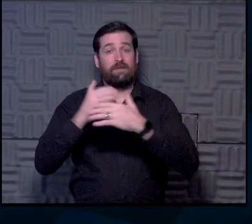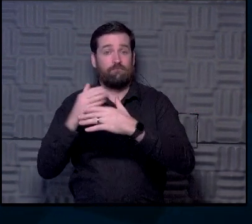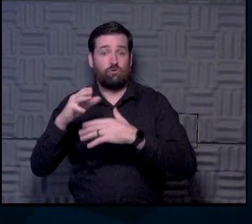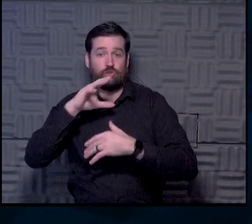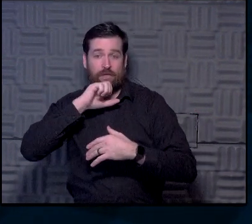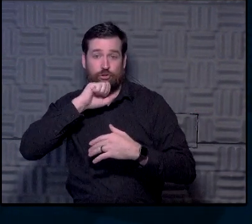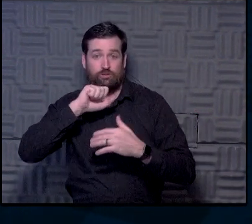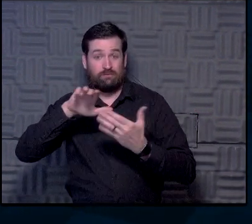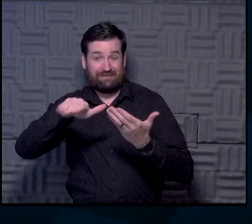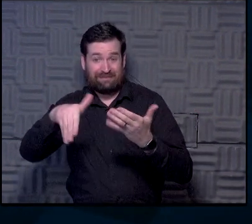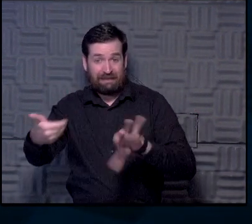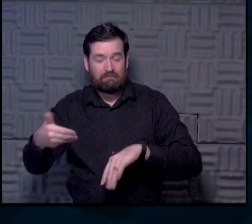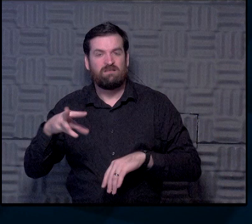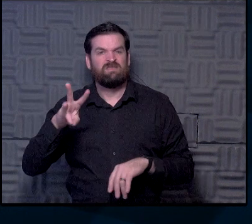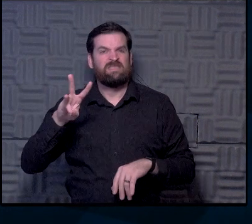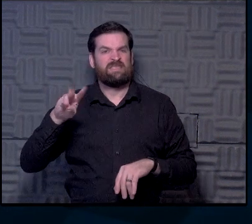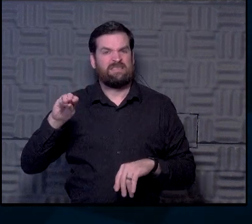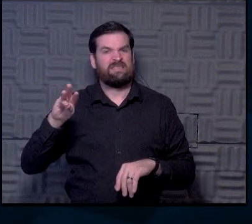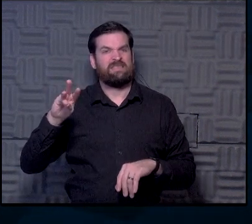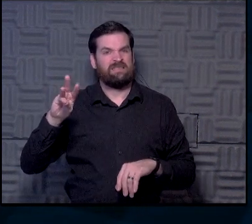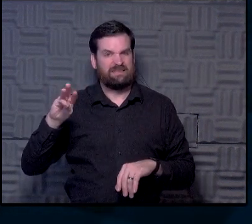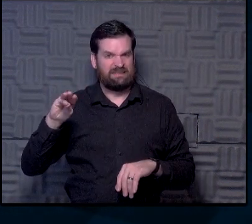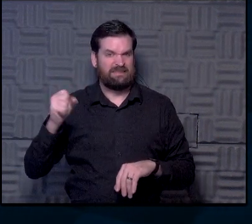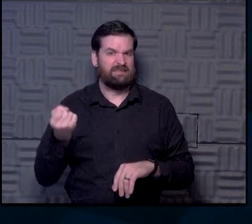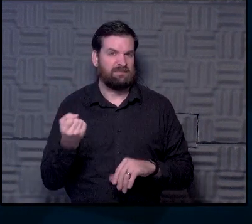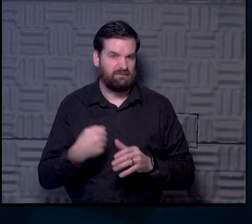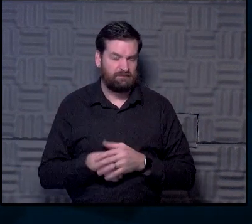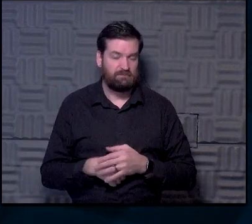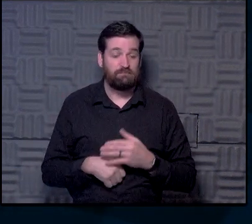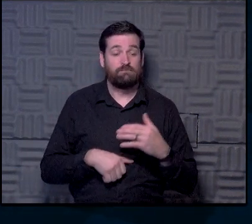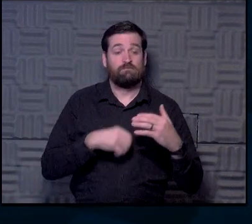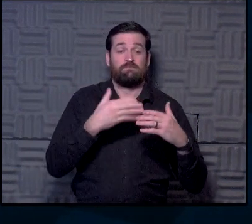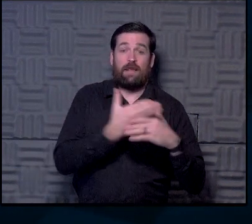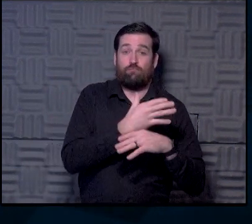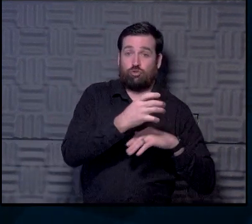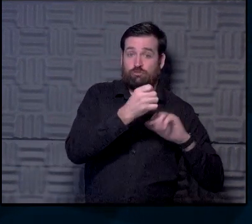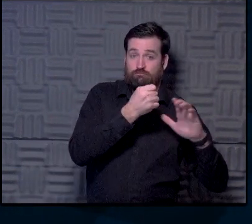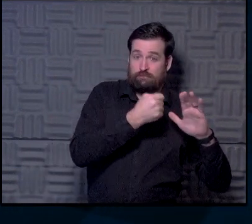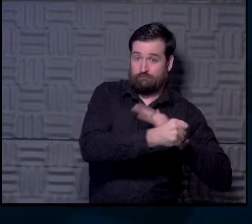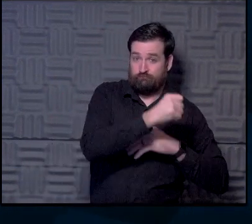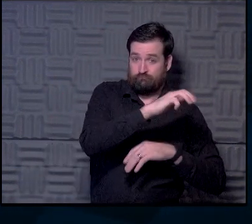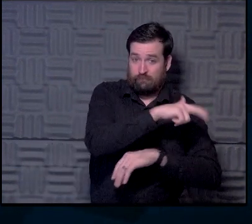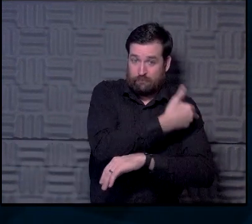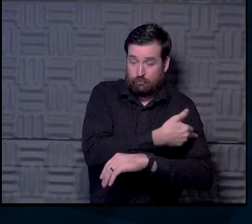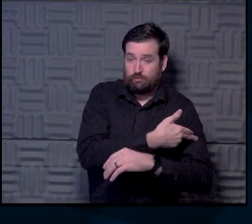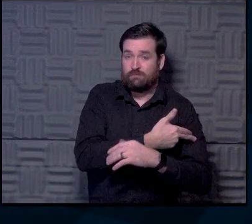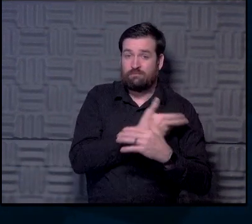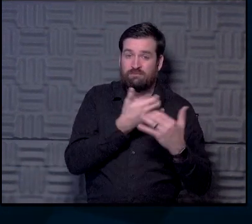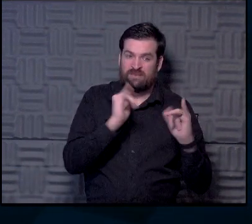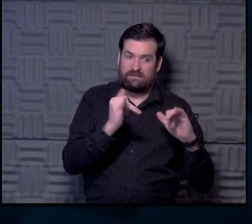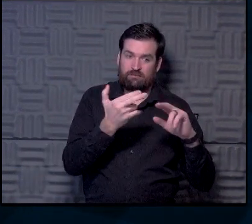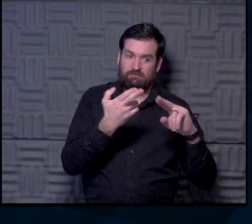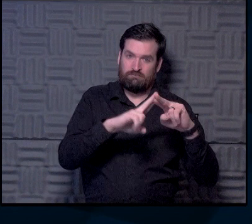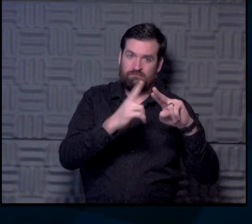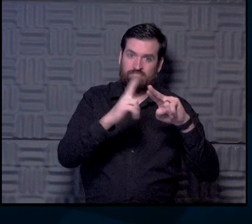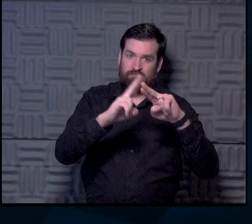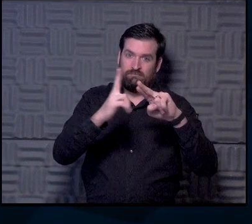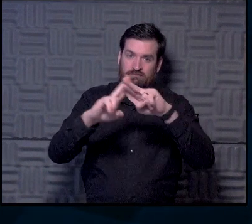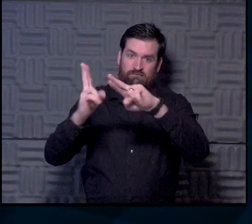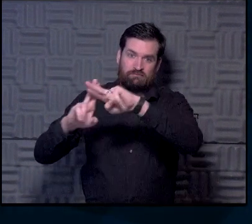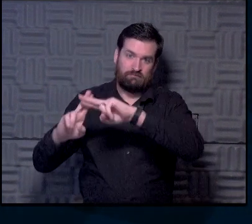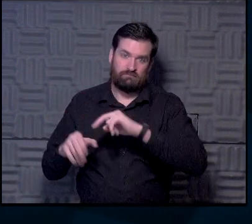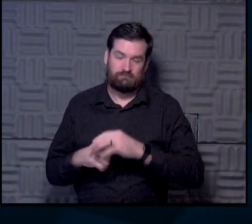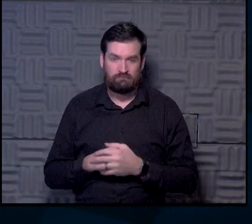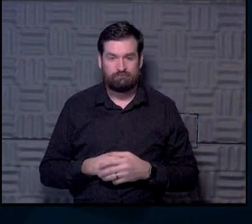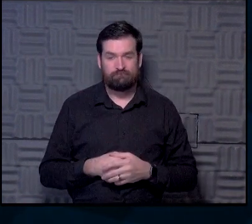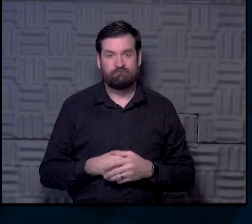in the 60s. And the average age of those being hospitalized has actually continued to increase. And I think that